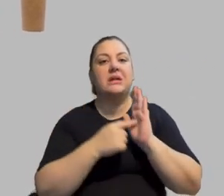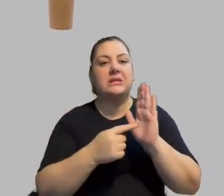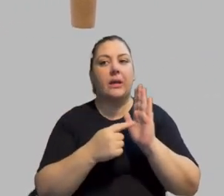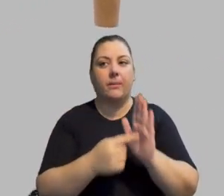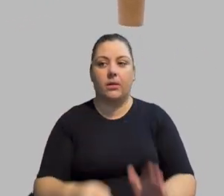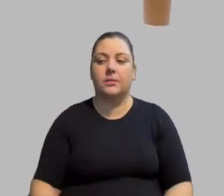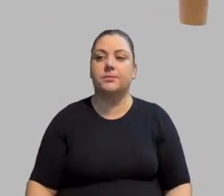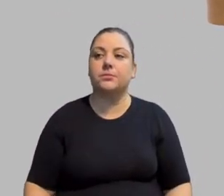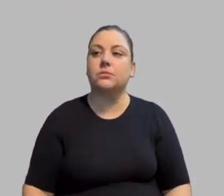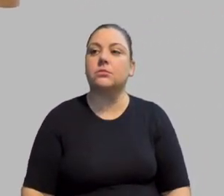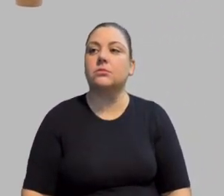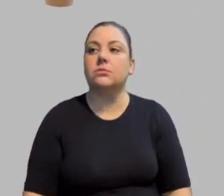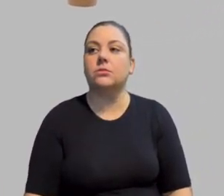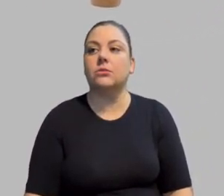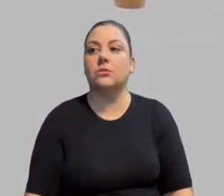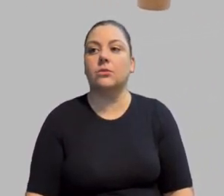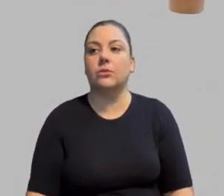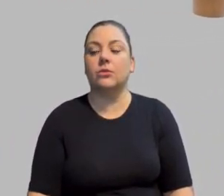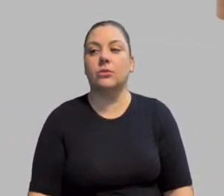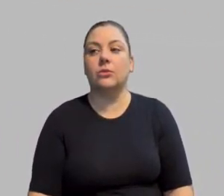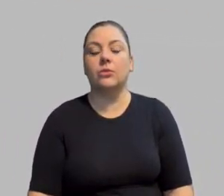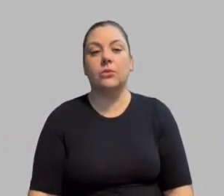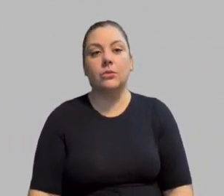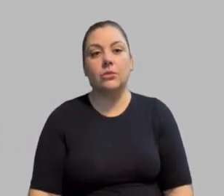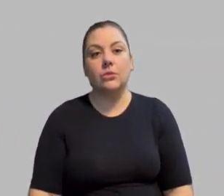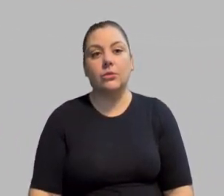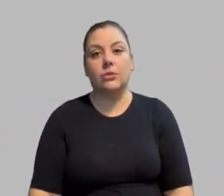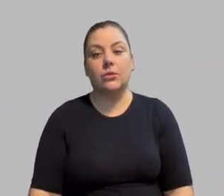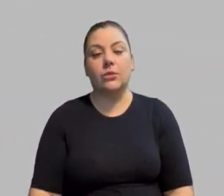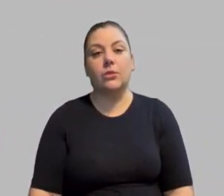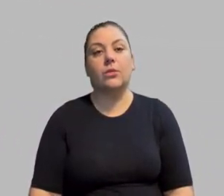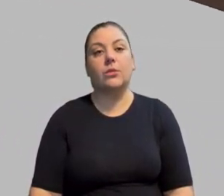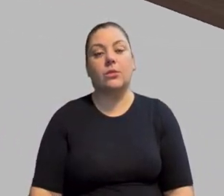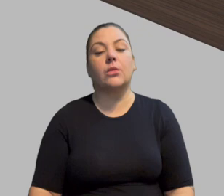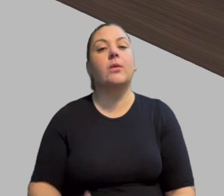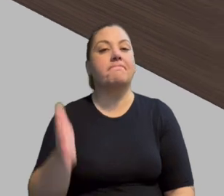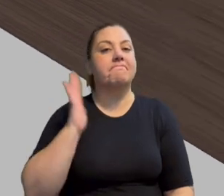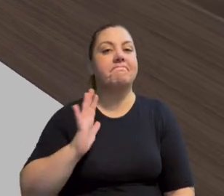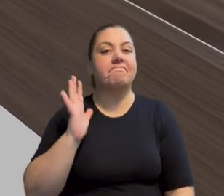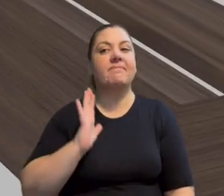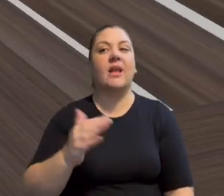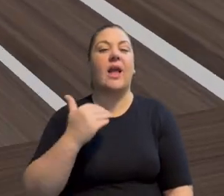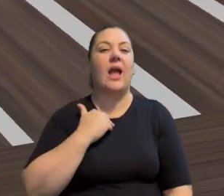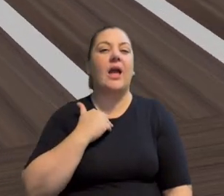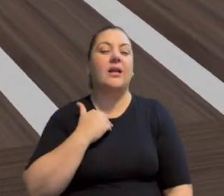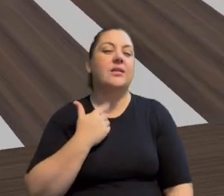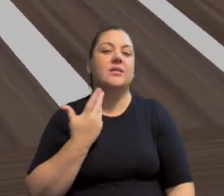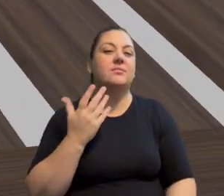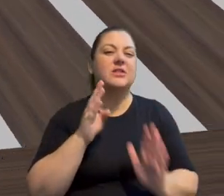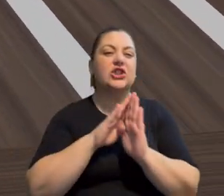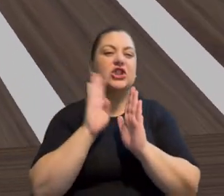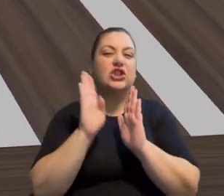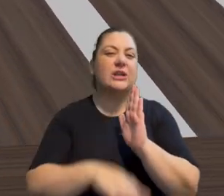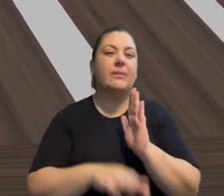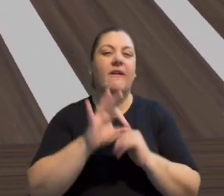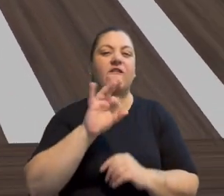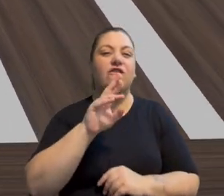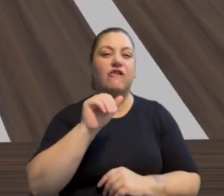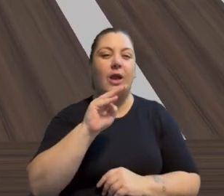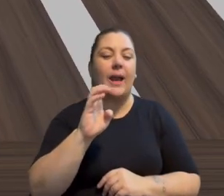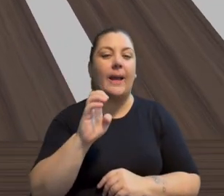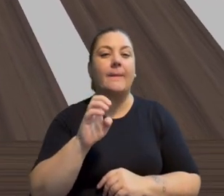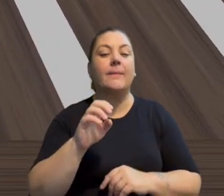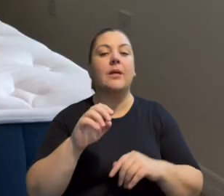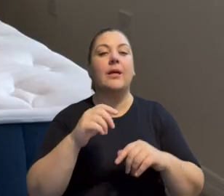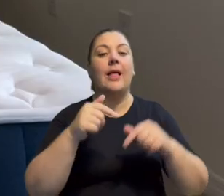had a frame that was not really built very well. It didn't have the center legs in the middle, and